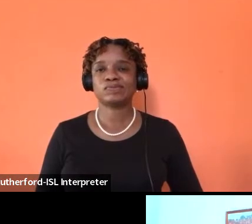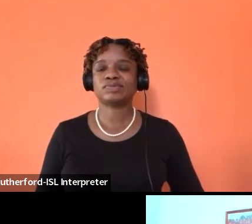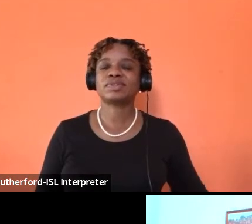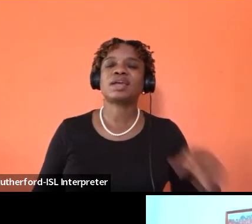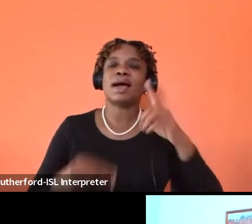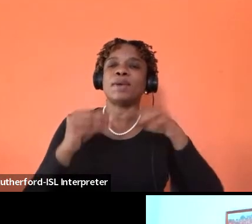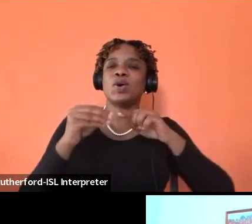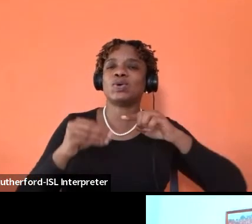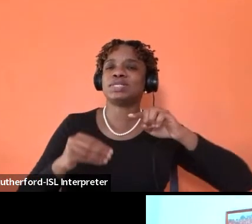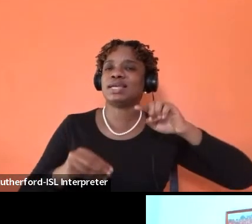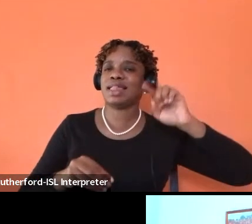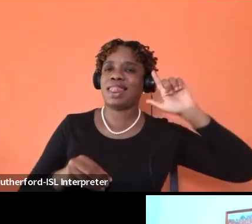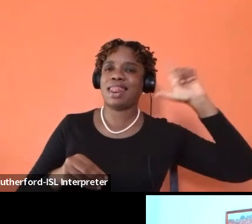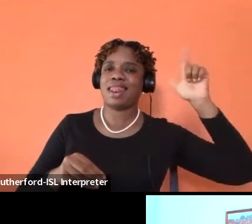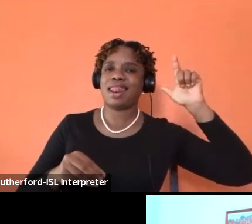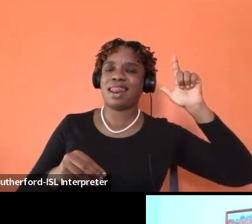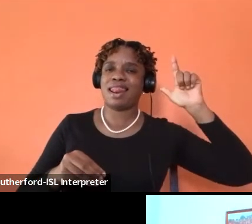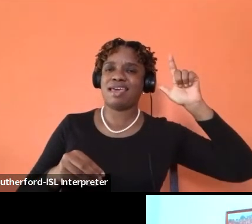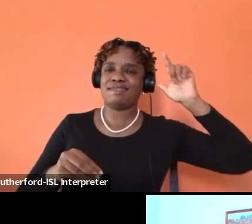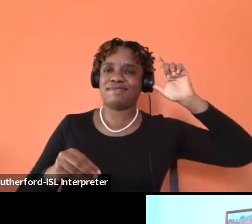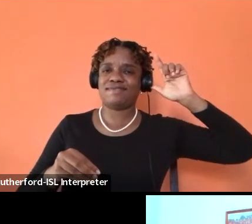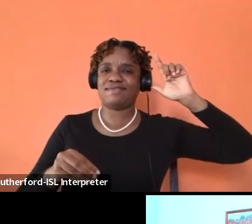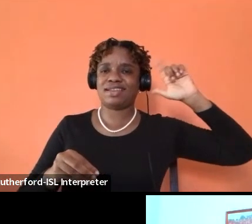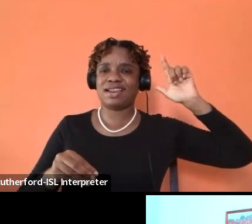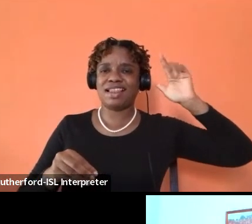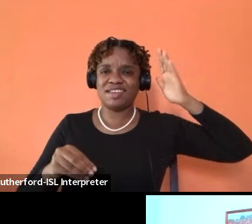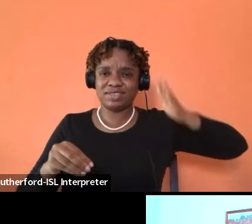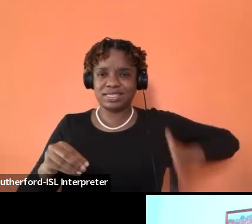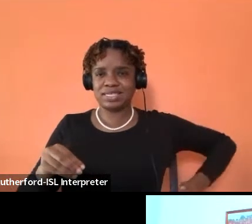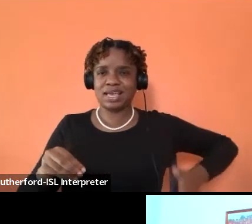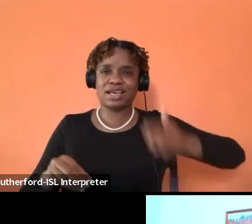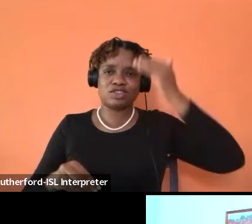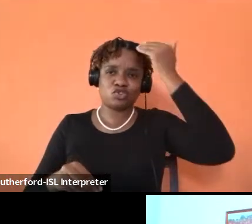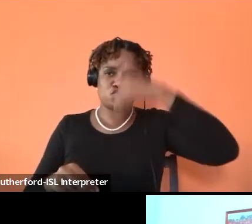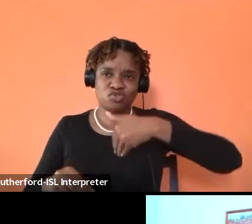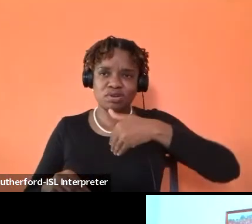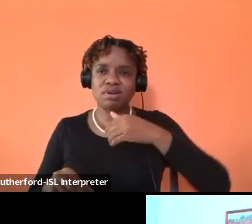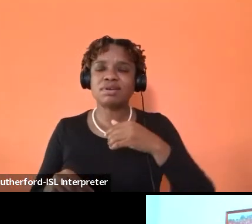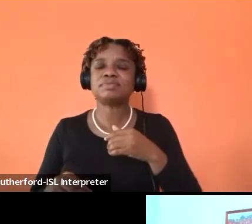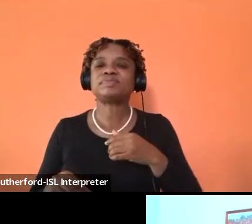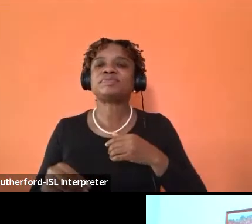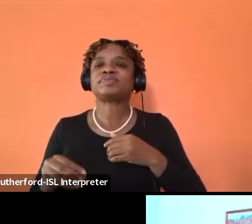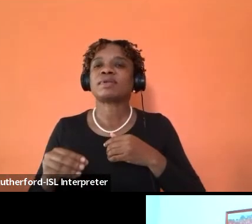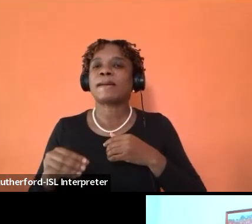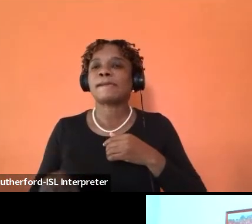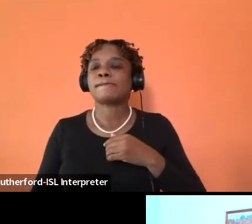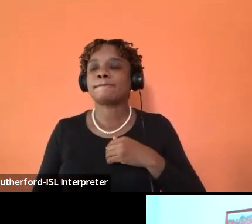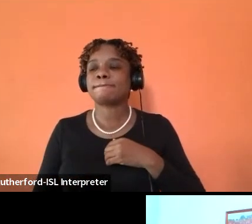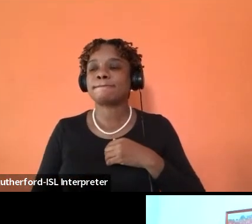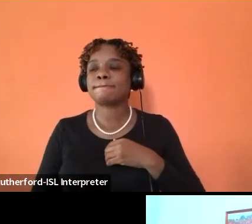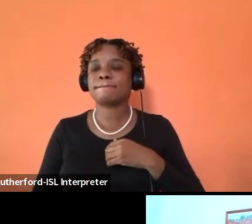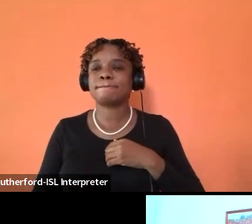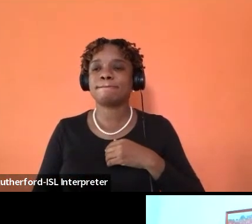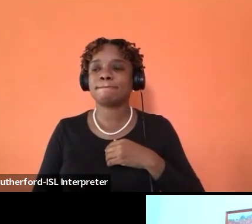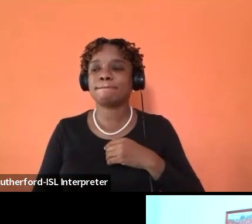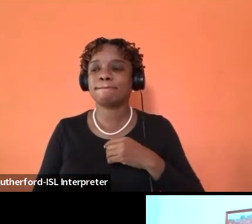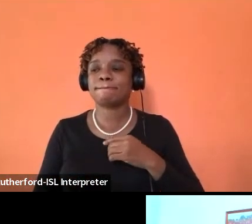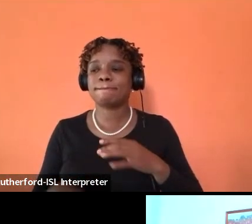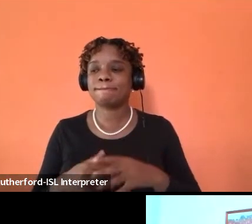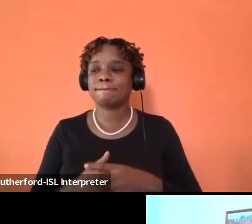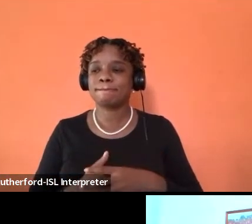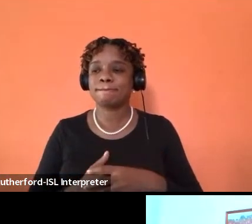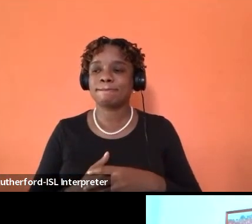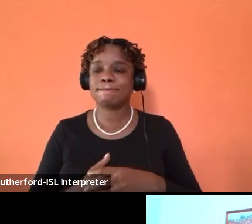stroke. So we're going to Before you do that, you open the gate and I can't ignore